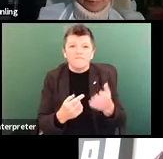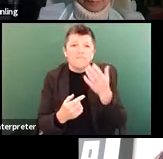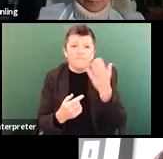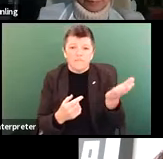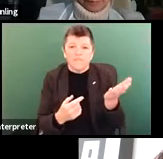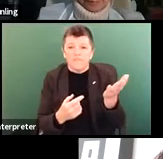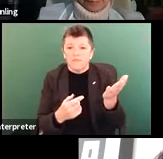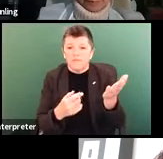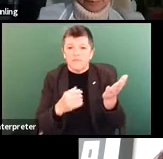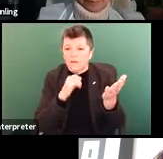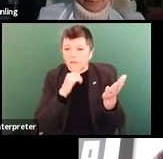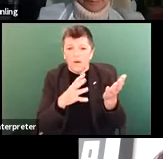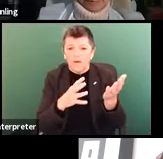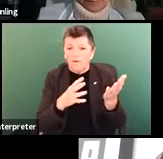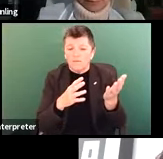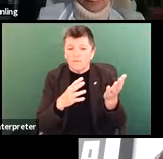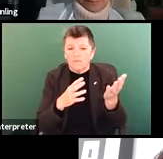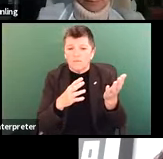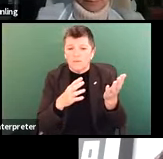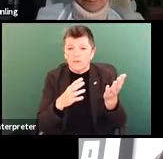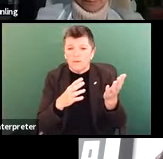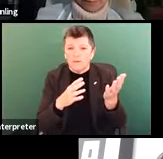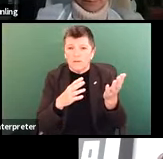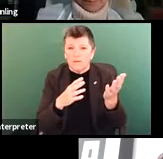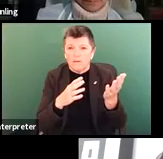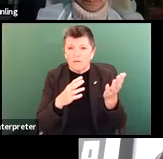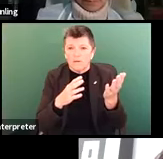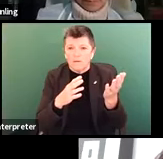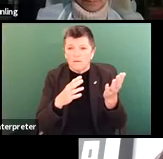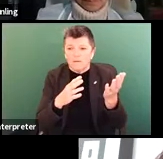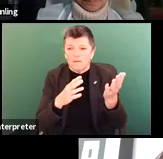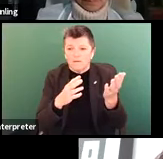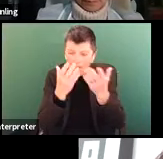bend to more open or